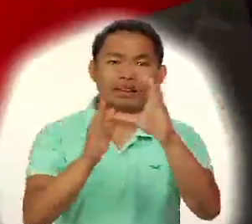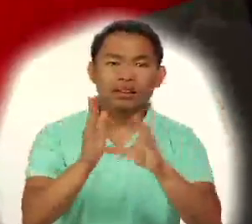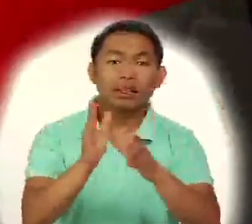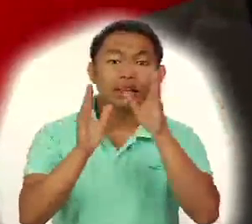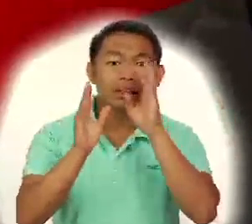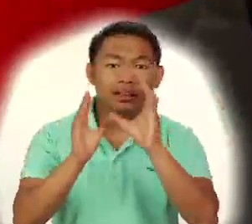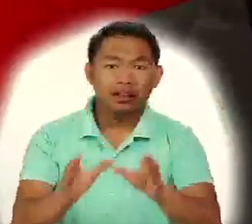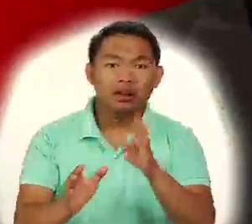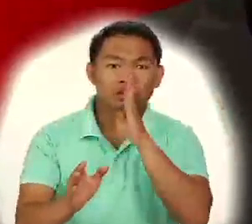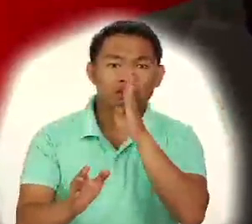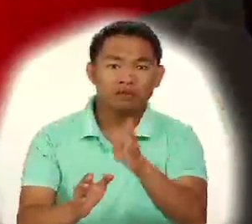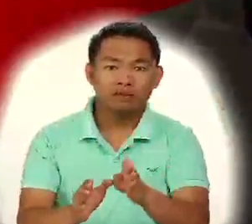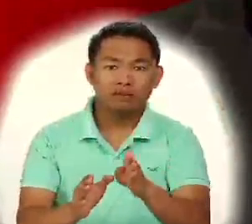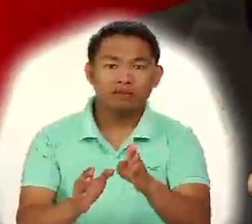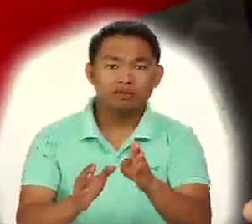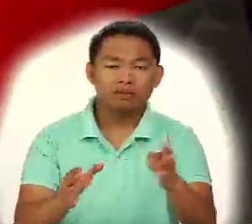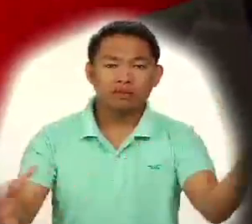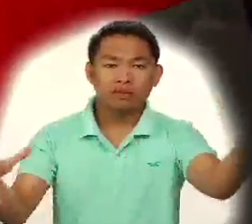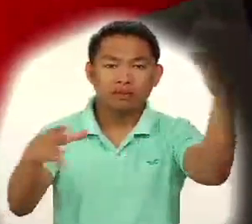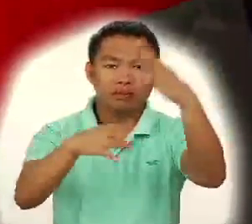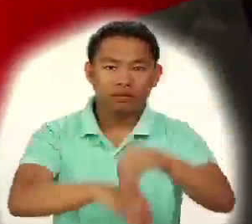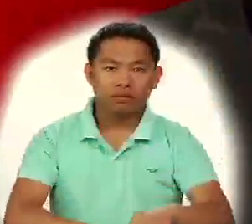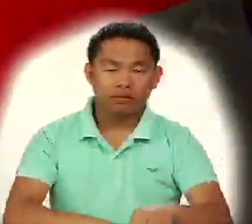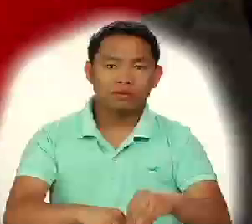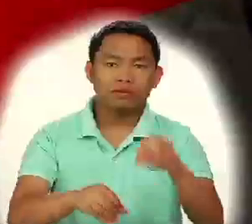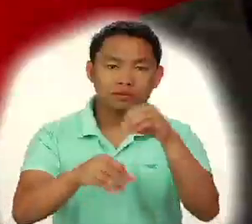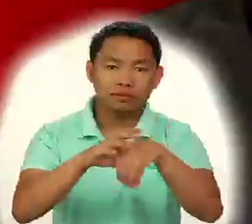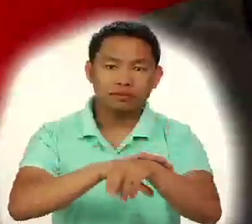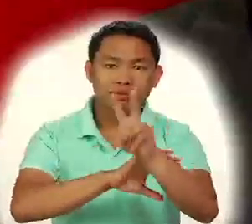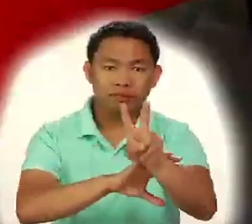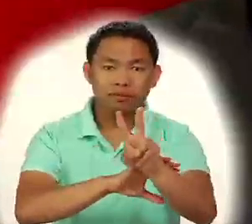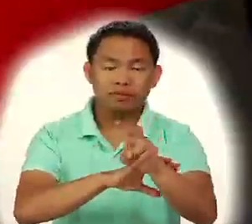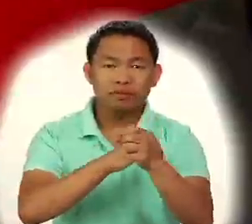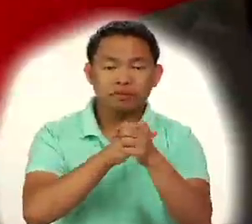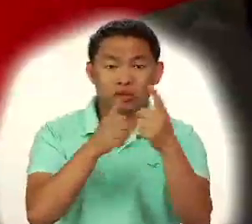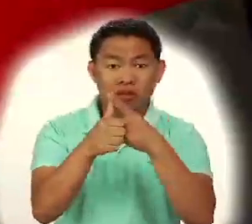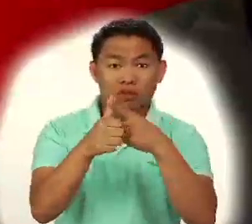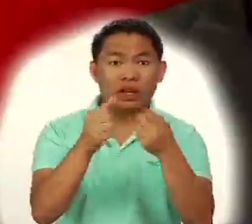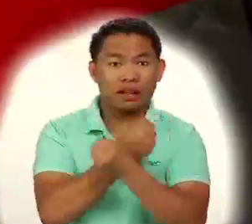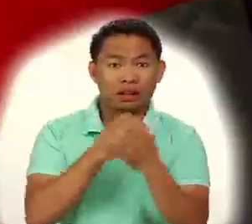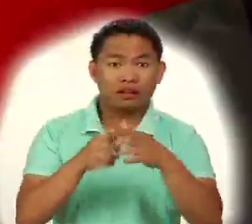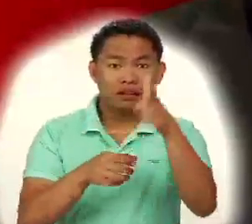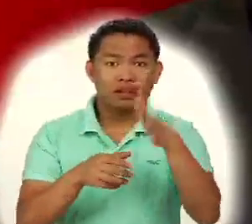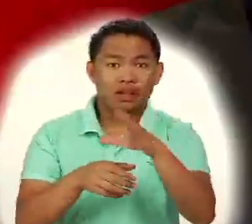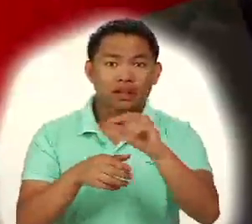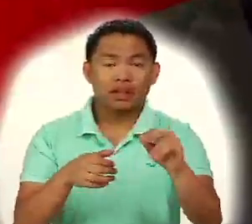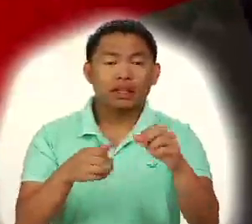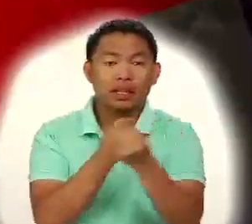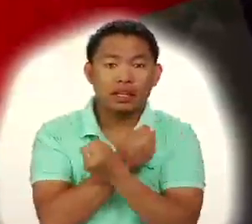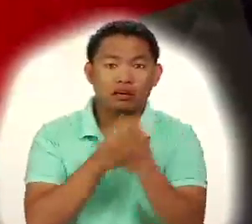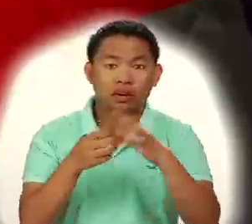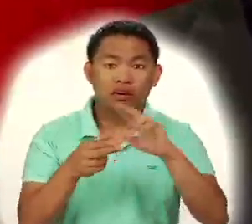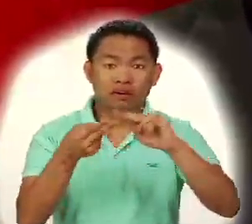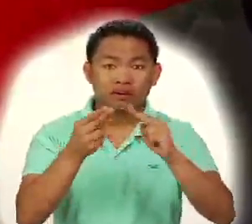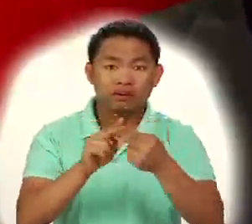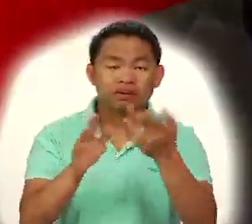commandments could be summarized into two: love of God and love of